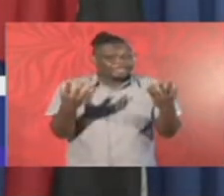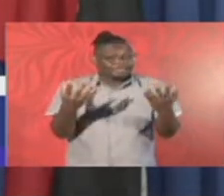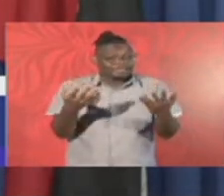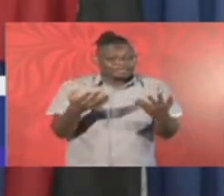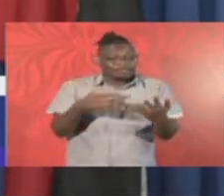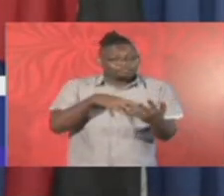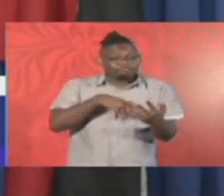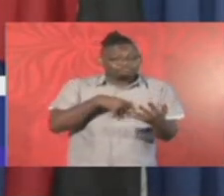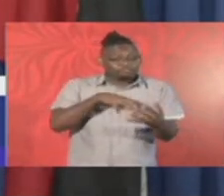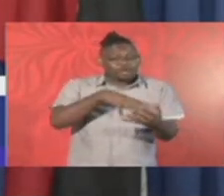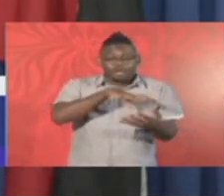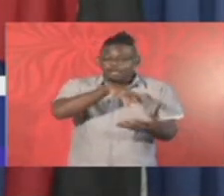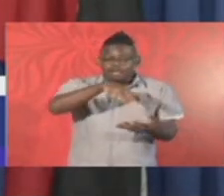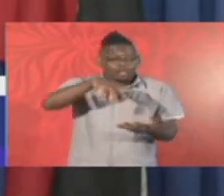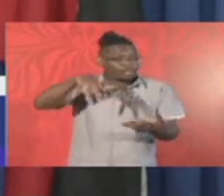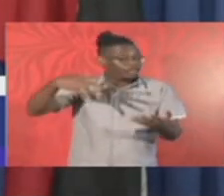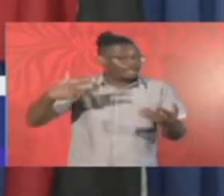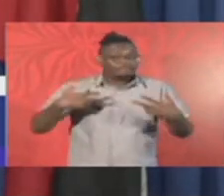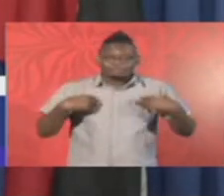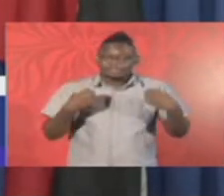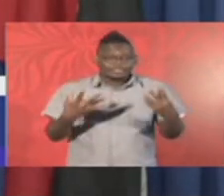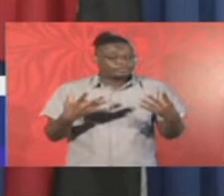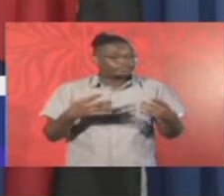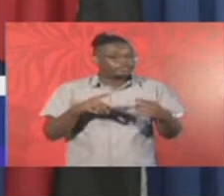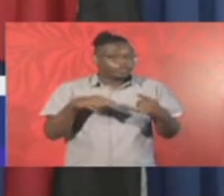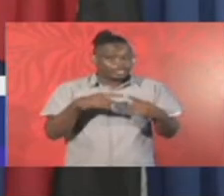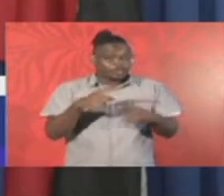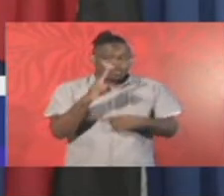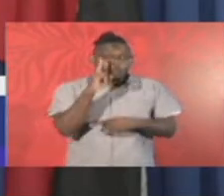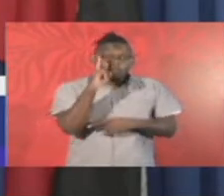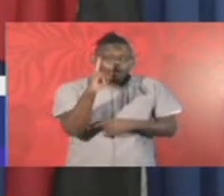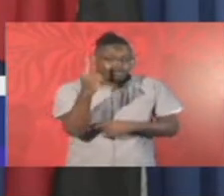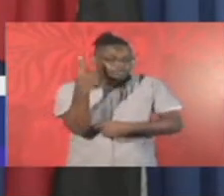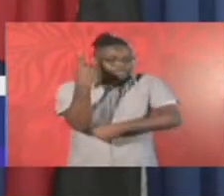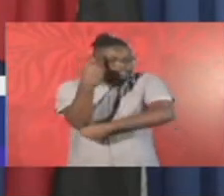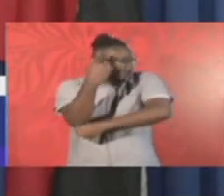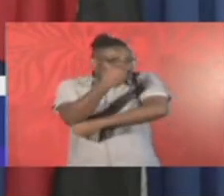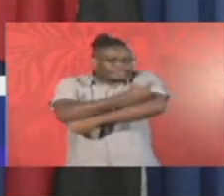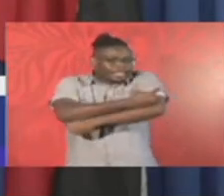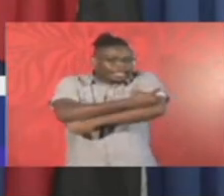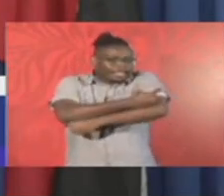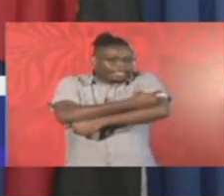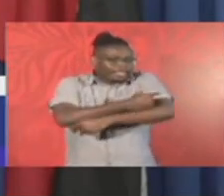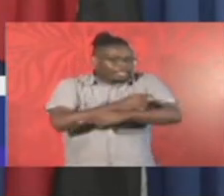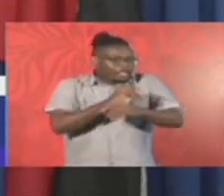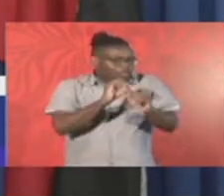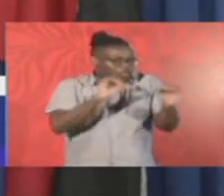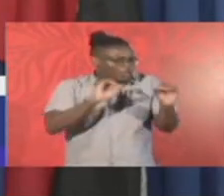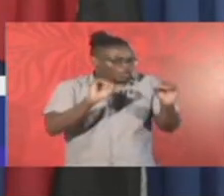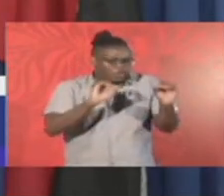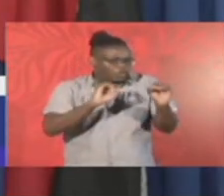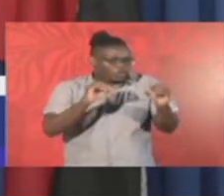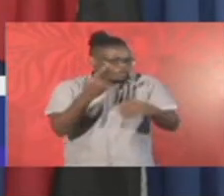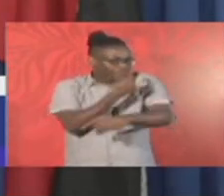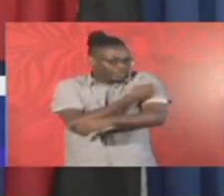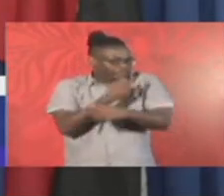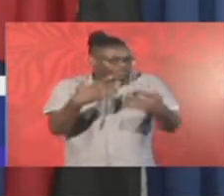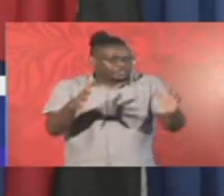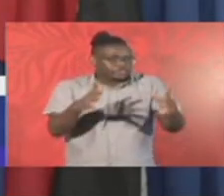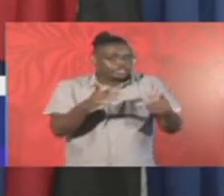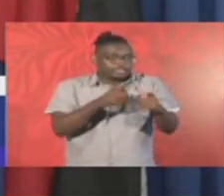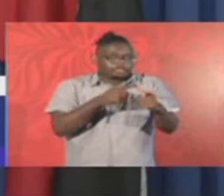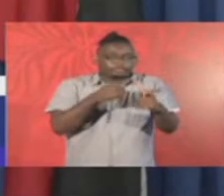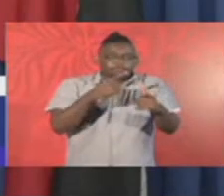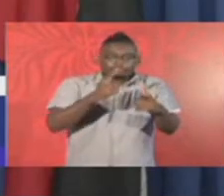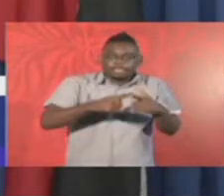pandemic was that singular day when we had no vaccines for all who came out. And of course, you know, that was a mini